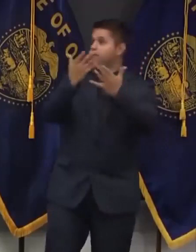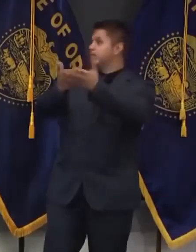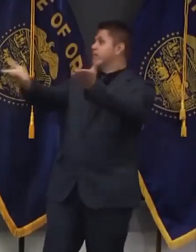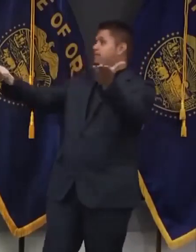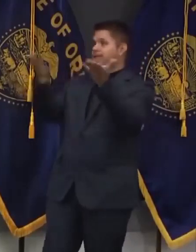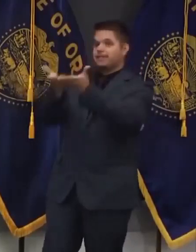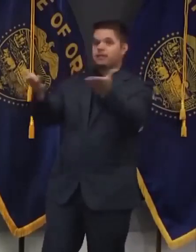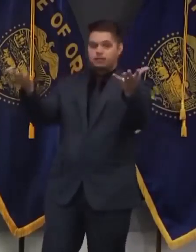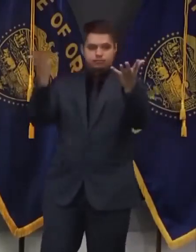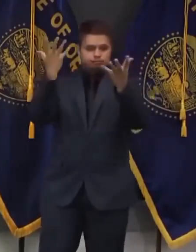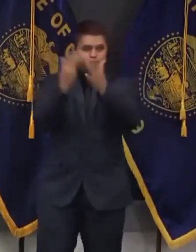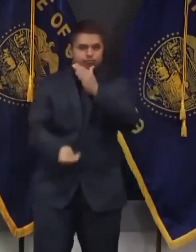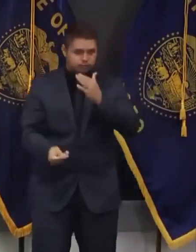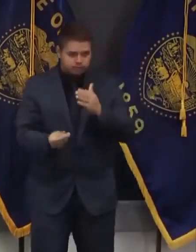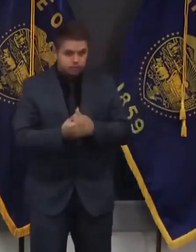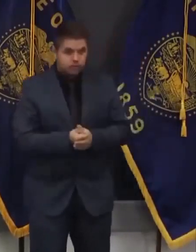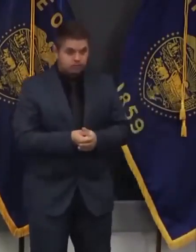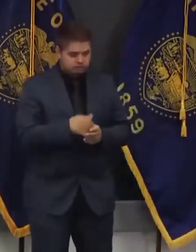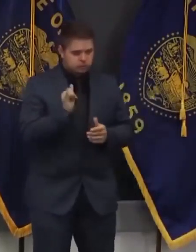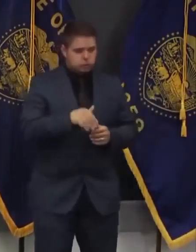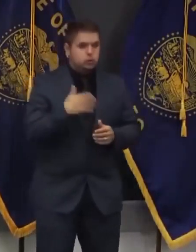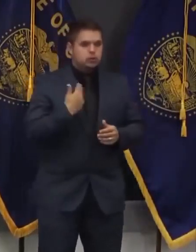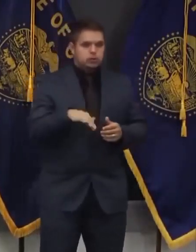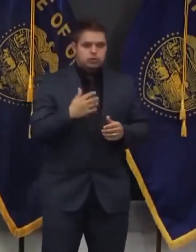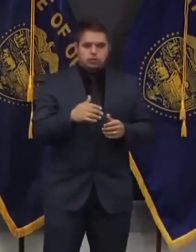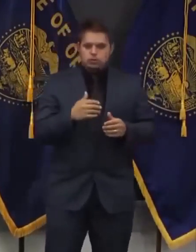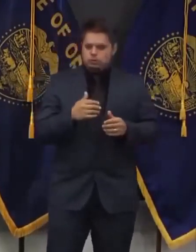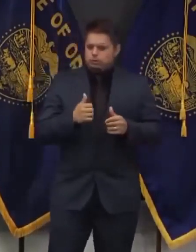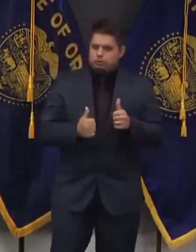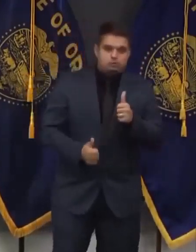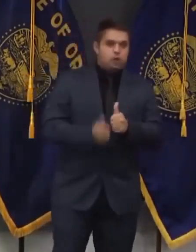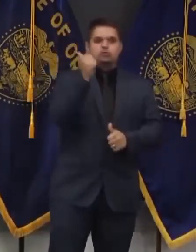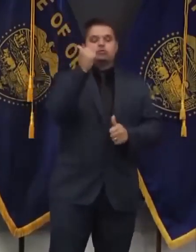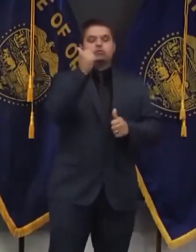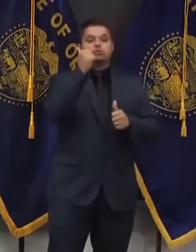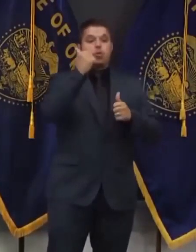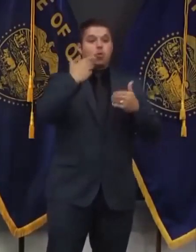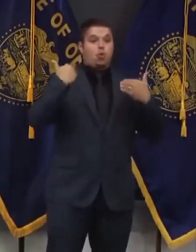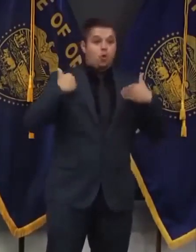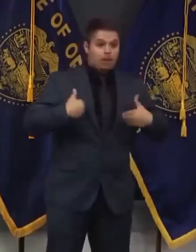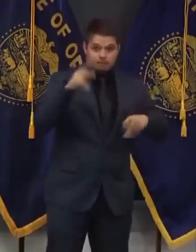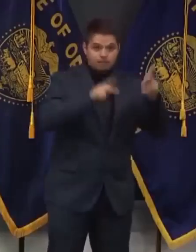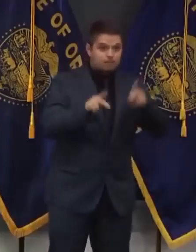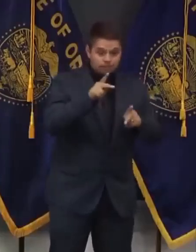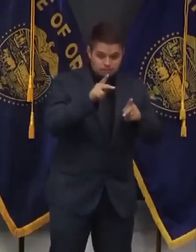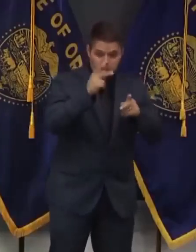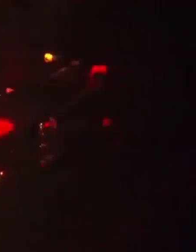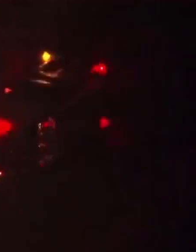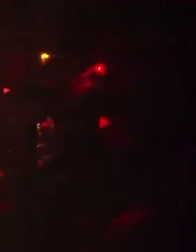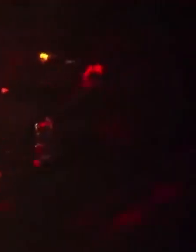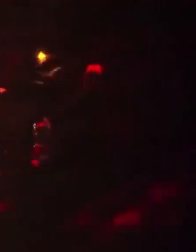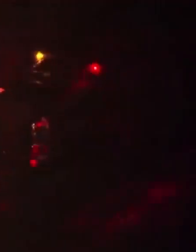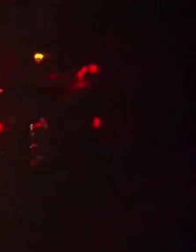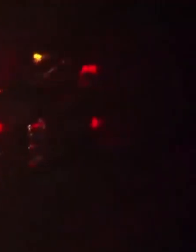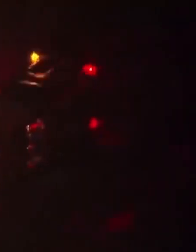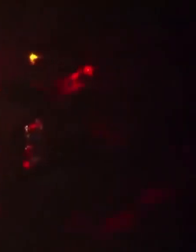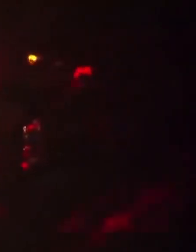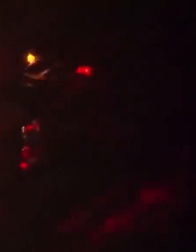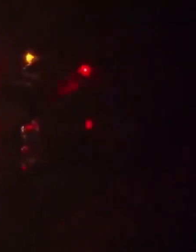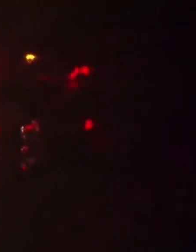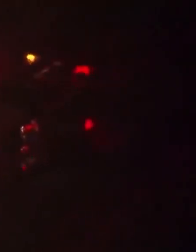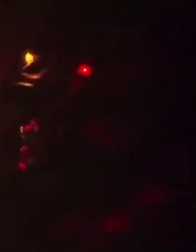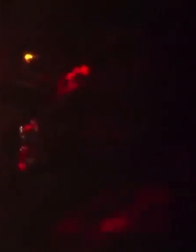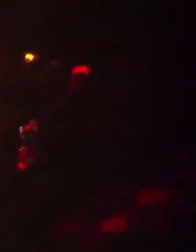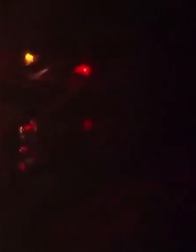human lives and property due to wildfire in our state's history. The fires left at least 7 people dead across